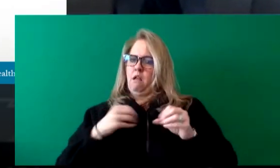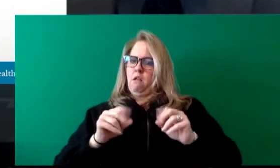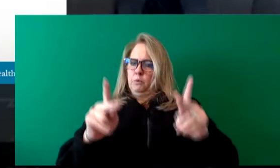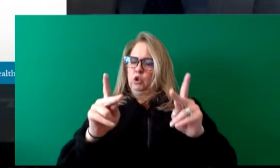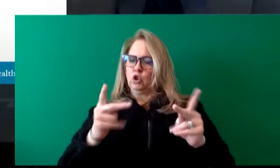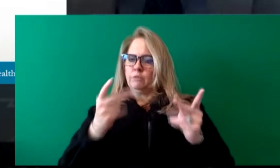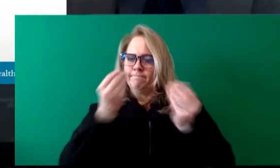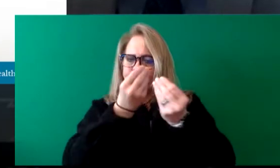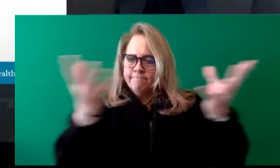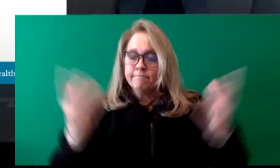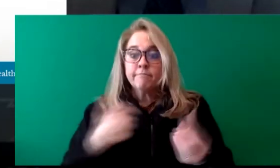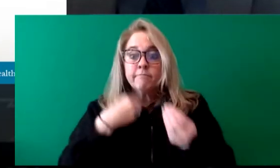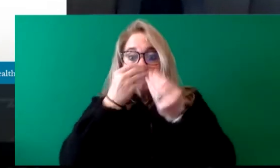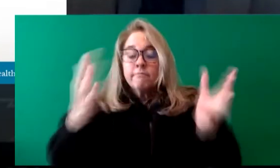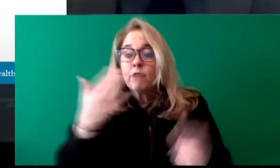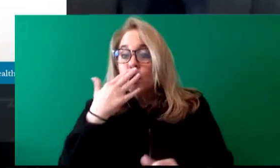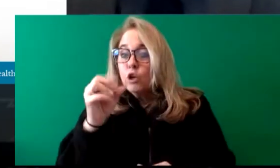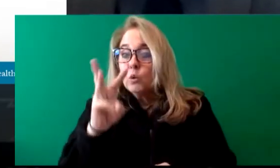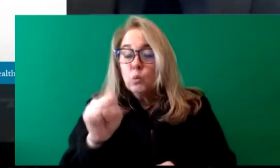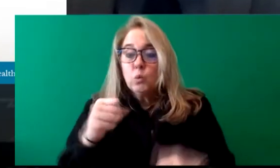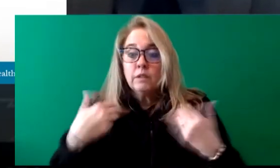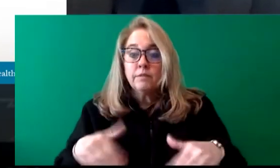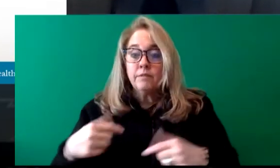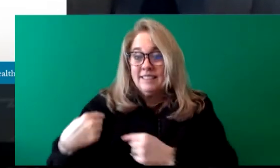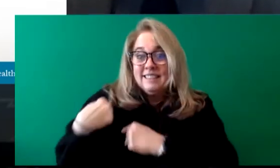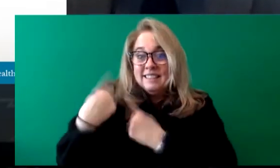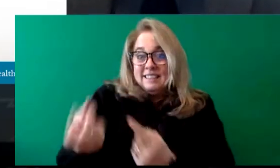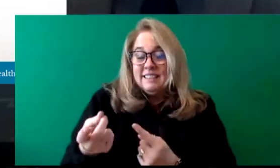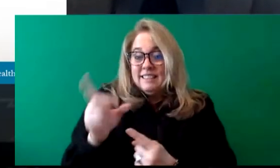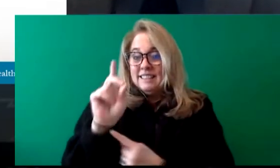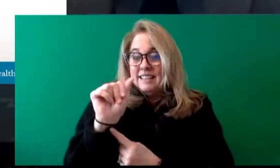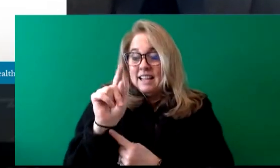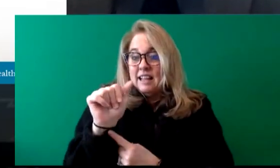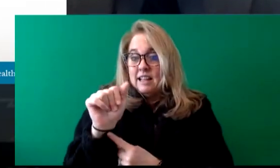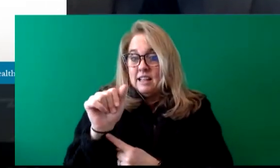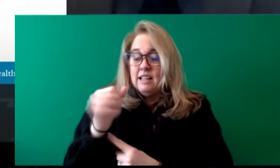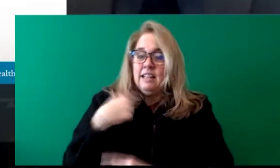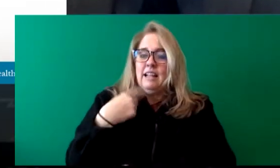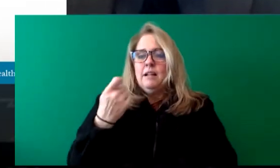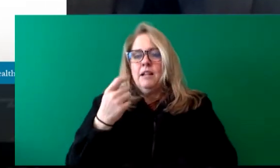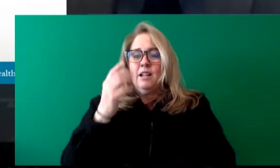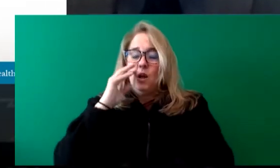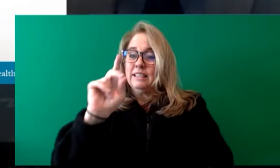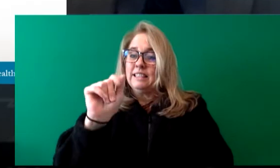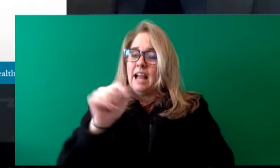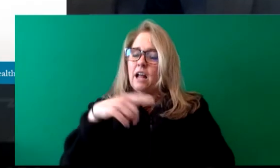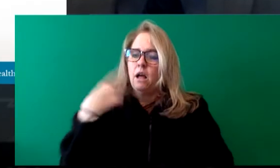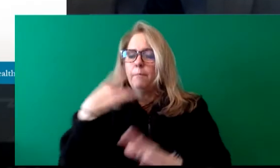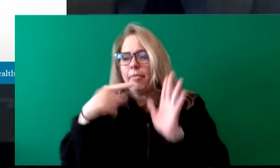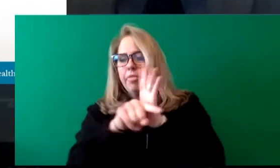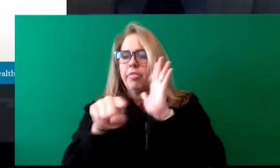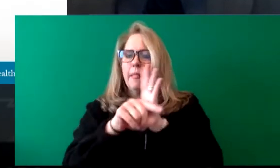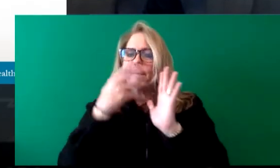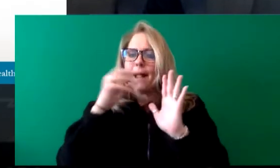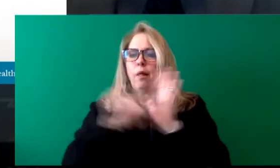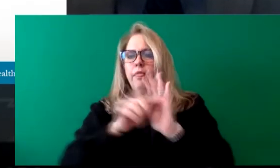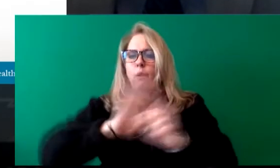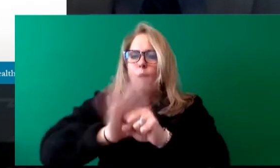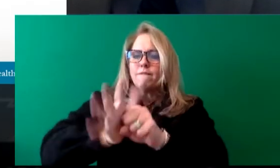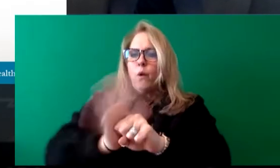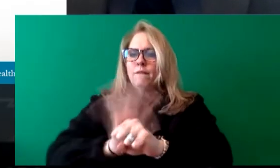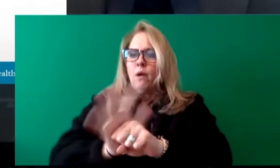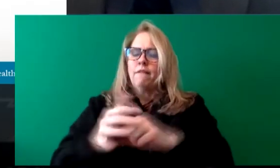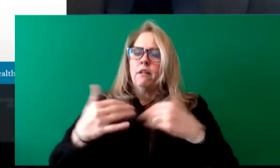good news. Typically, a data update in the past has often been synonymous with, here we go, very bad news. So it's good to